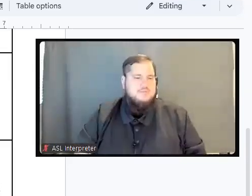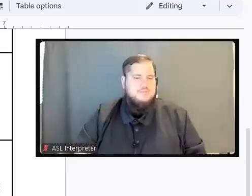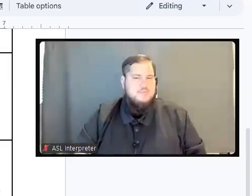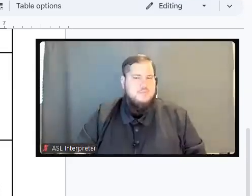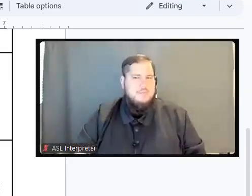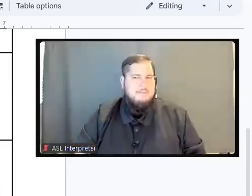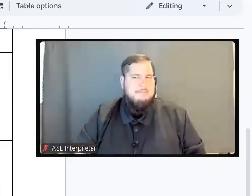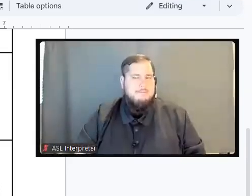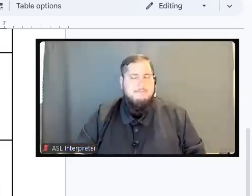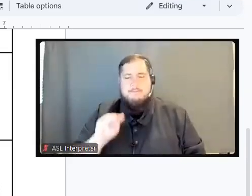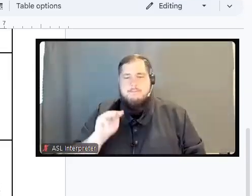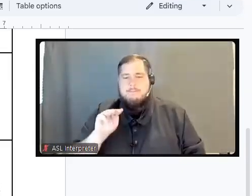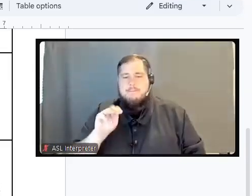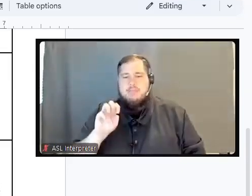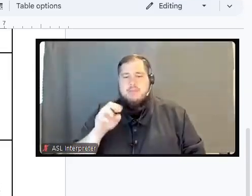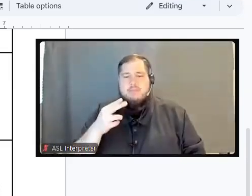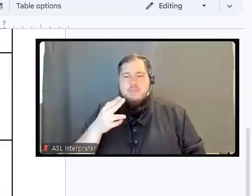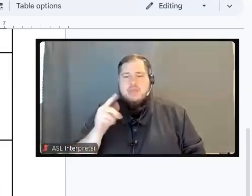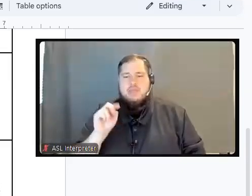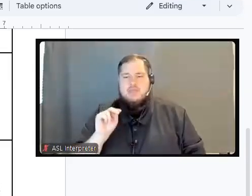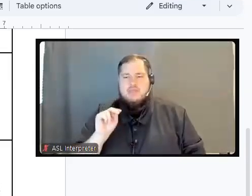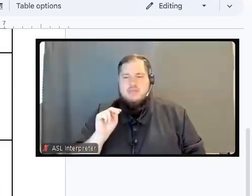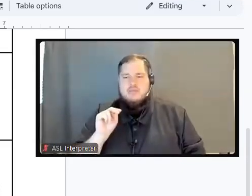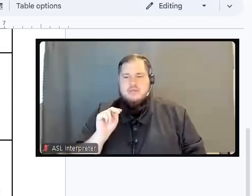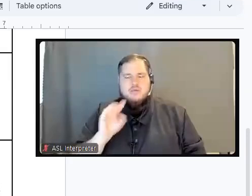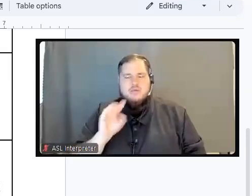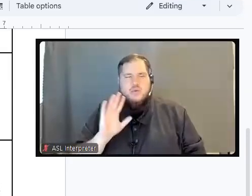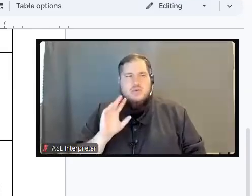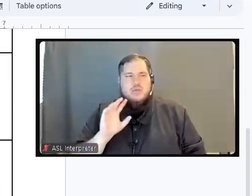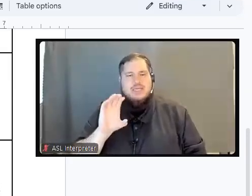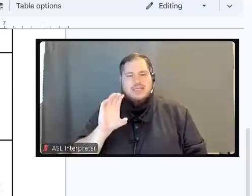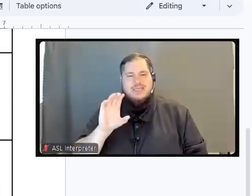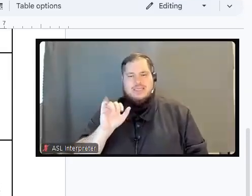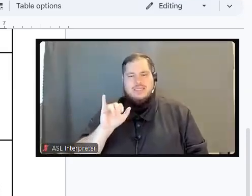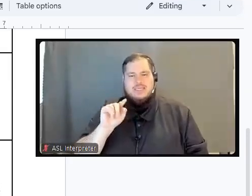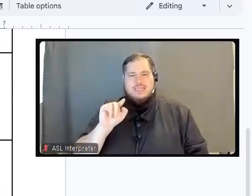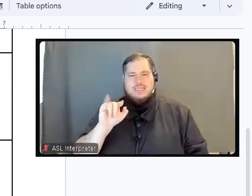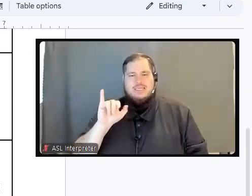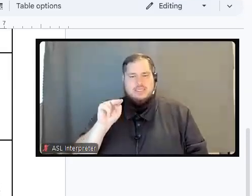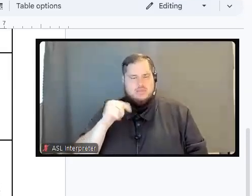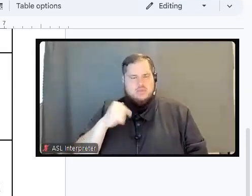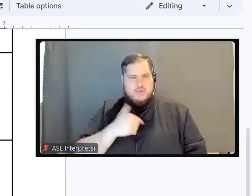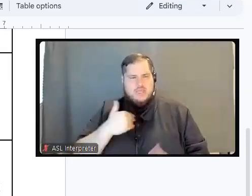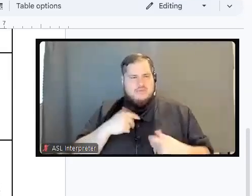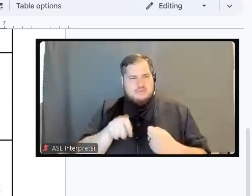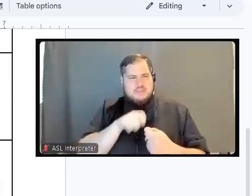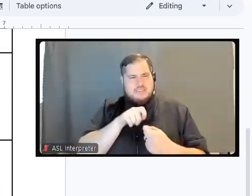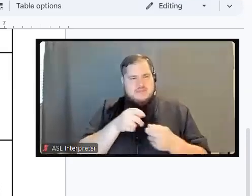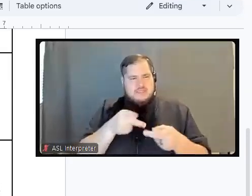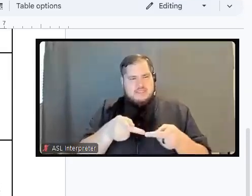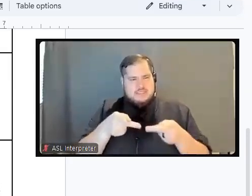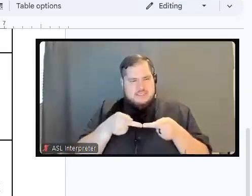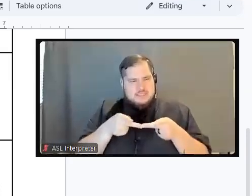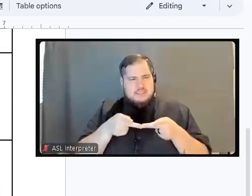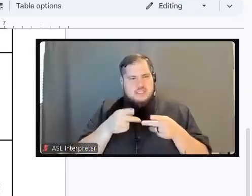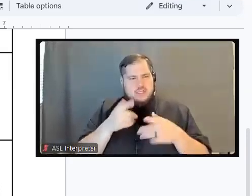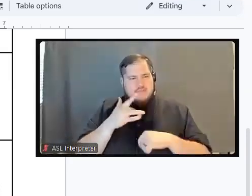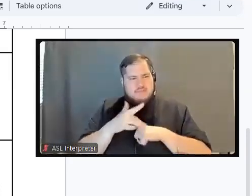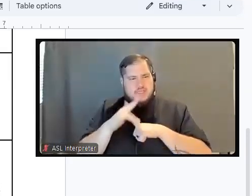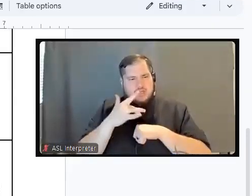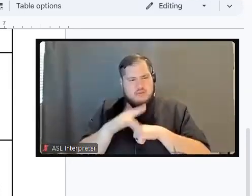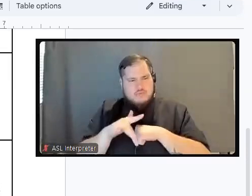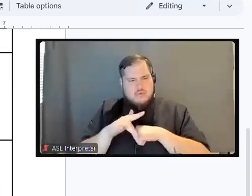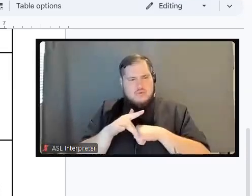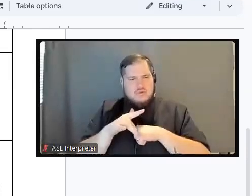Megan, do we have, I mean, not Megan, Caitlin, do we have specific seats available as far as like lived experience or that, or